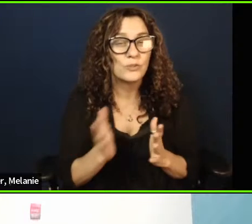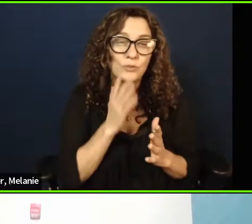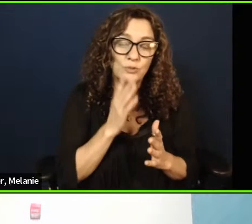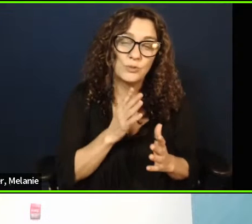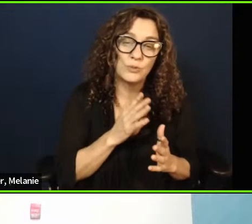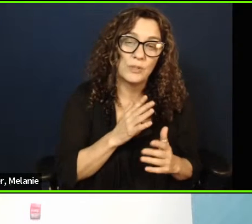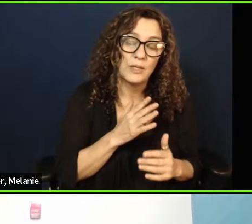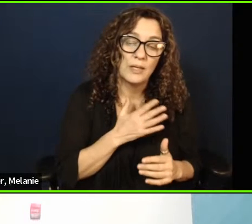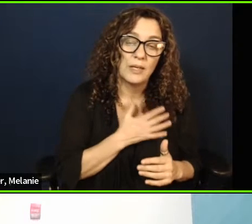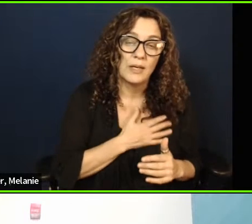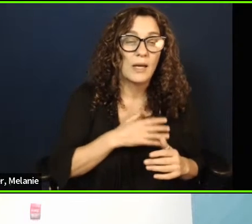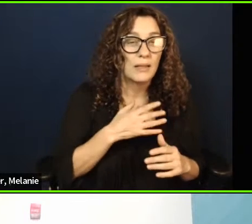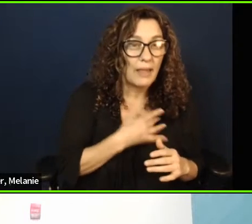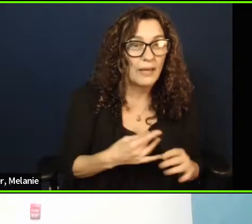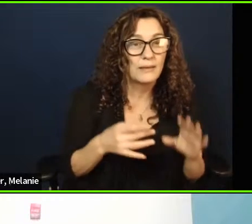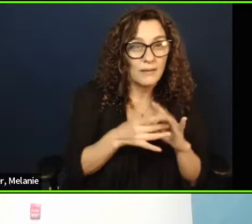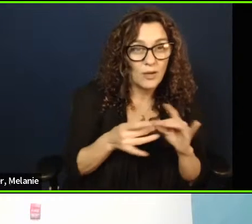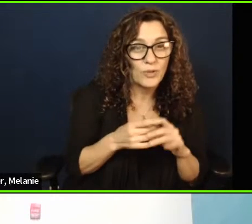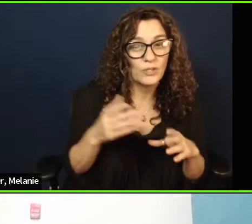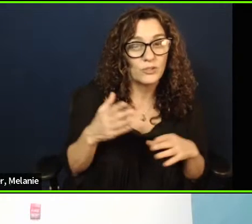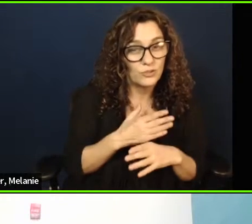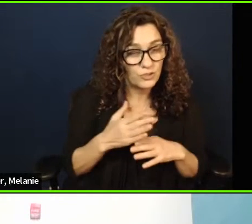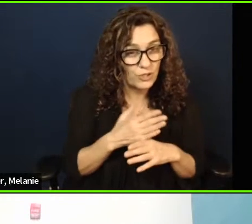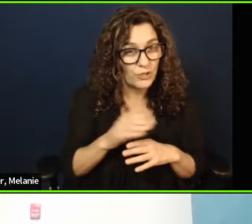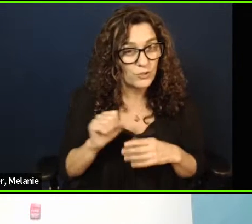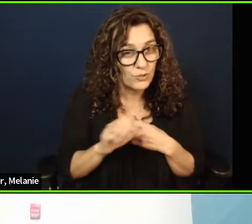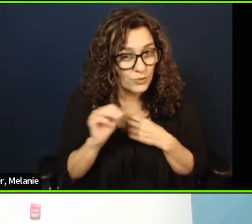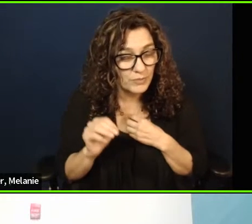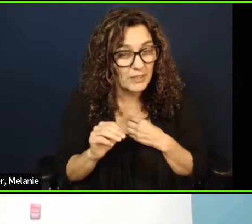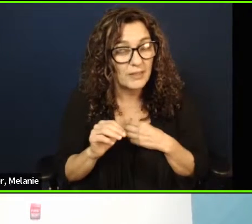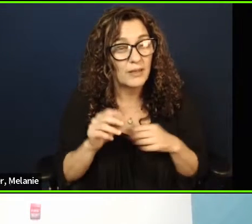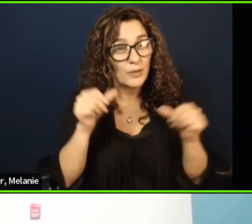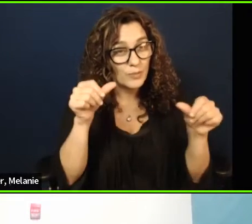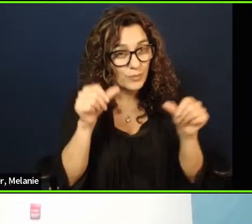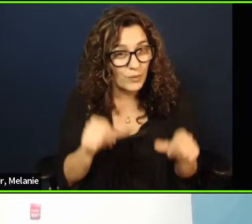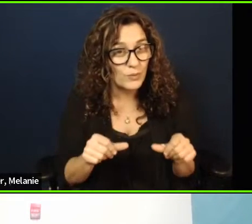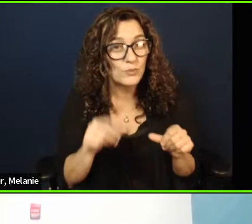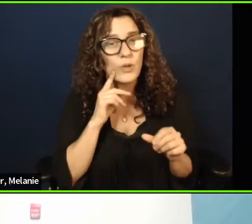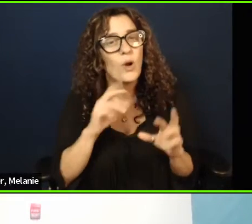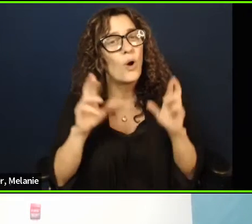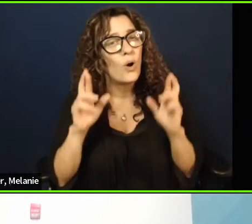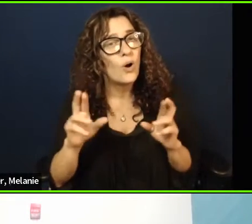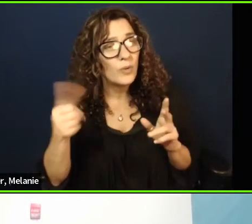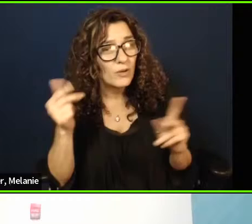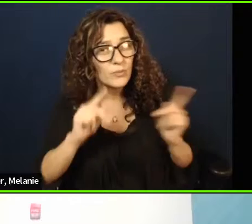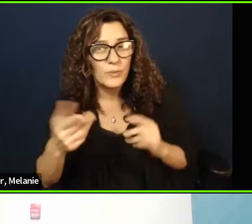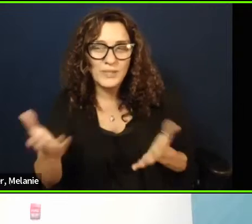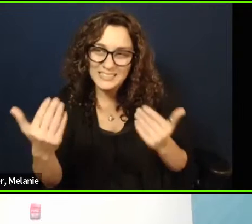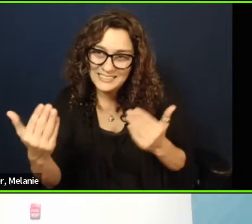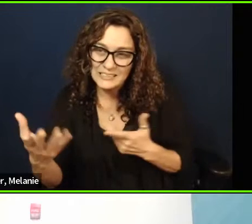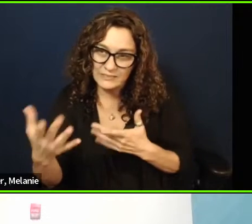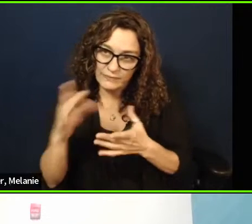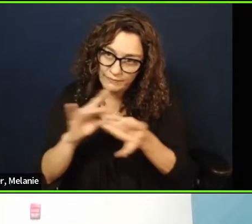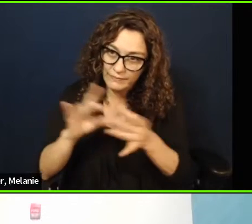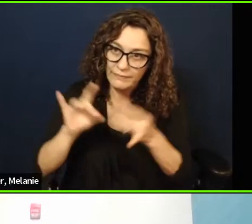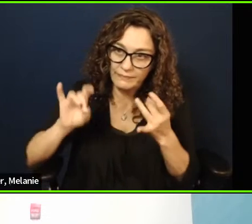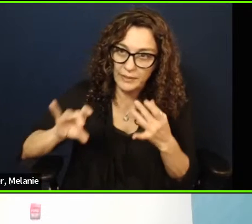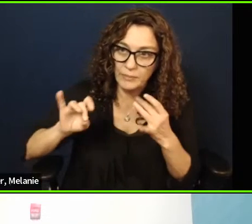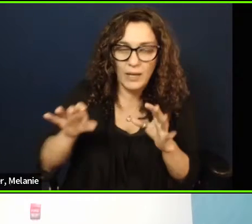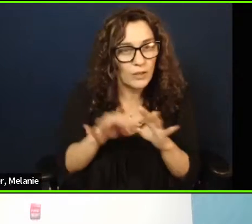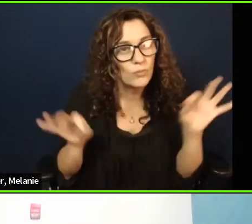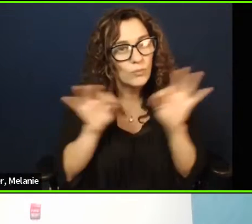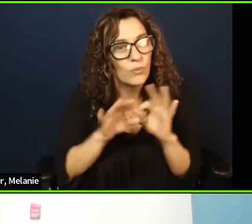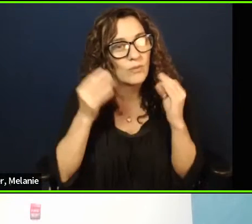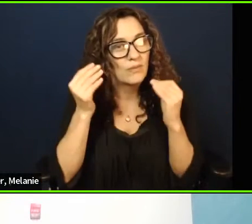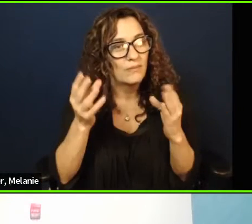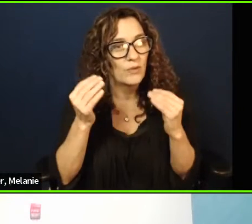like, comment, and share on our socials to anybody you also might think is interested in getting this information and that would